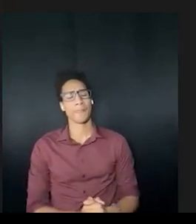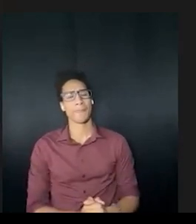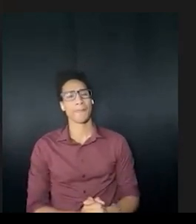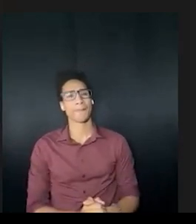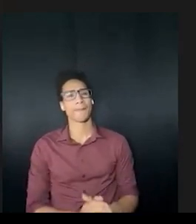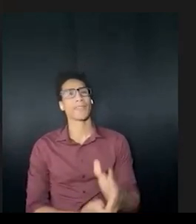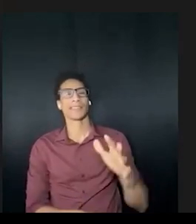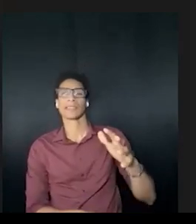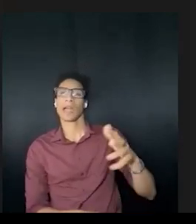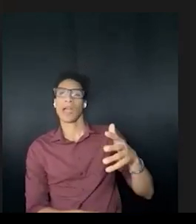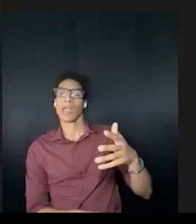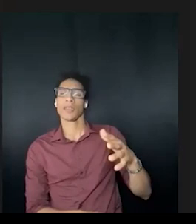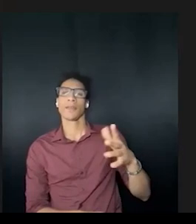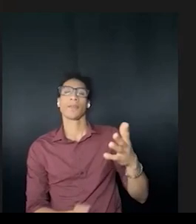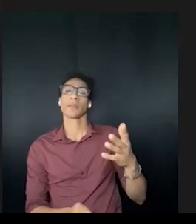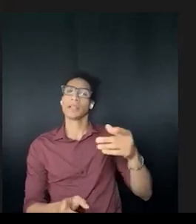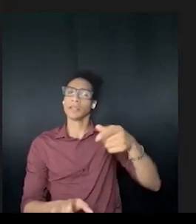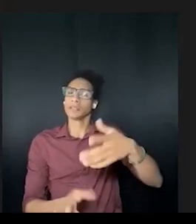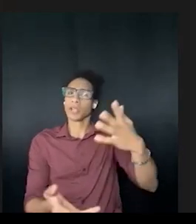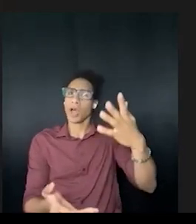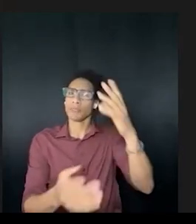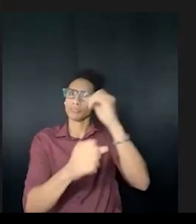It's an ideal situation.